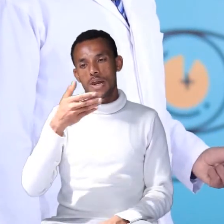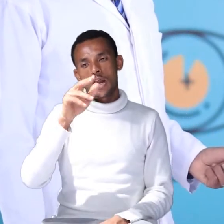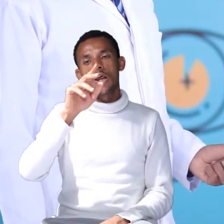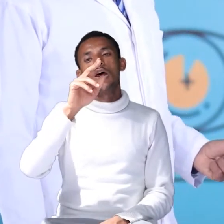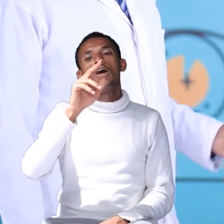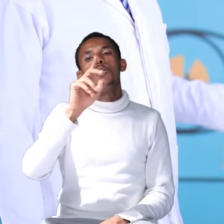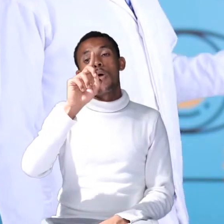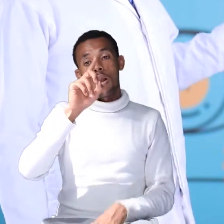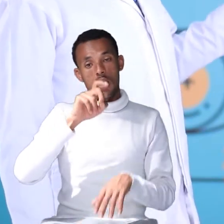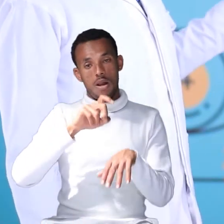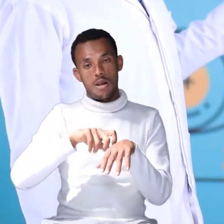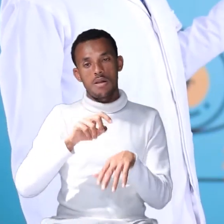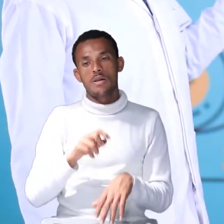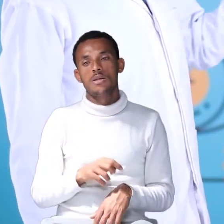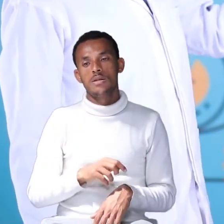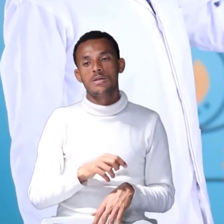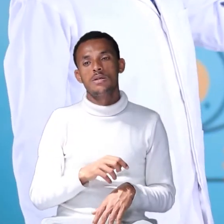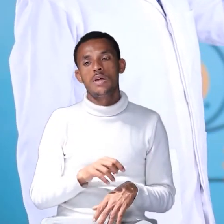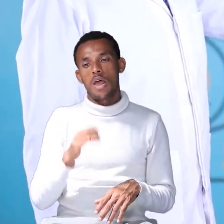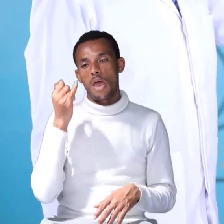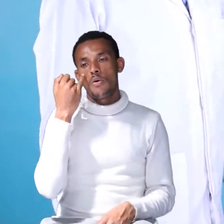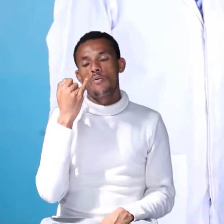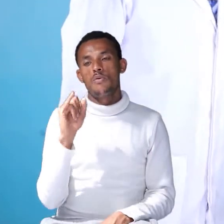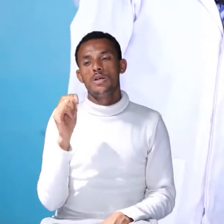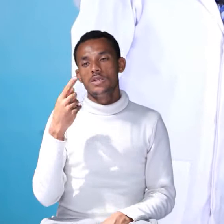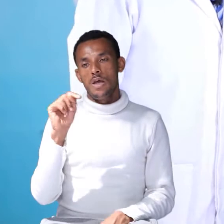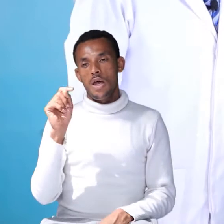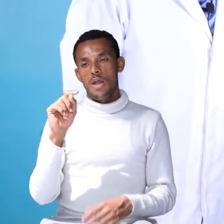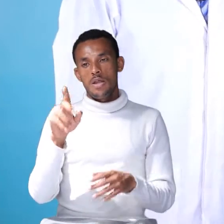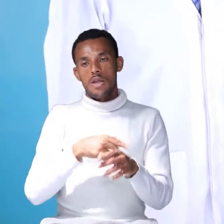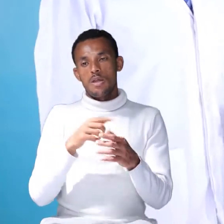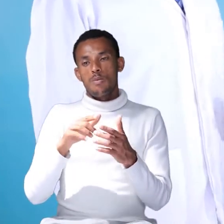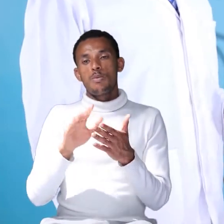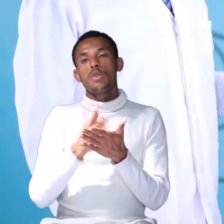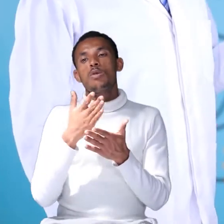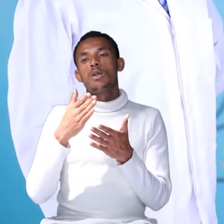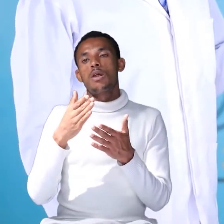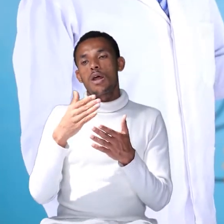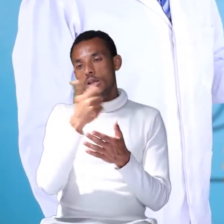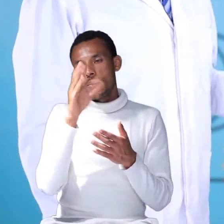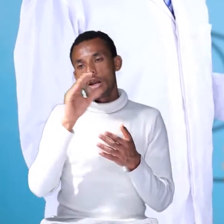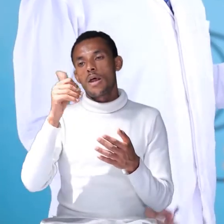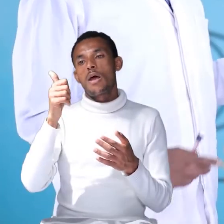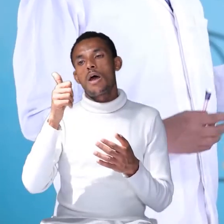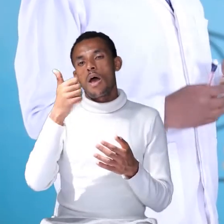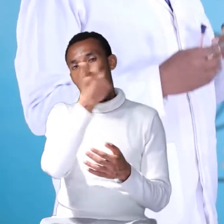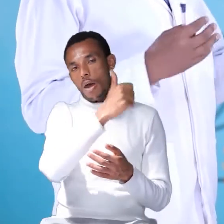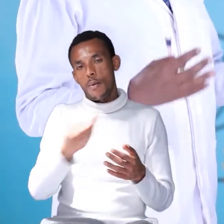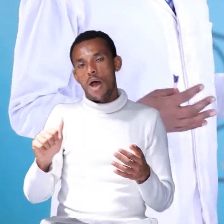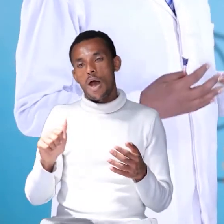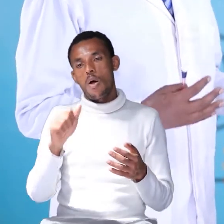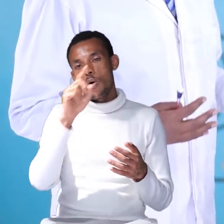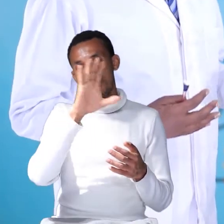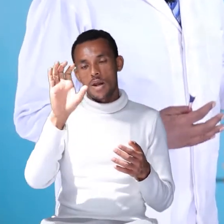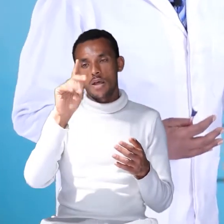comes. So if the distance between Addis Ababa and Adama is 100 kilometers, and